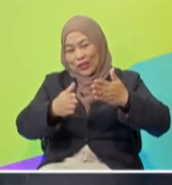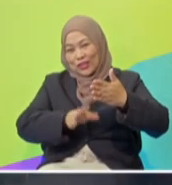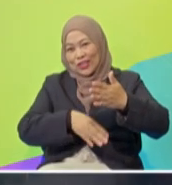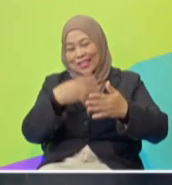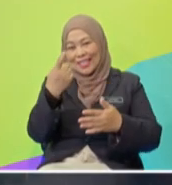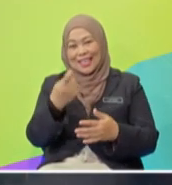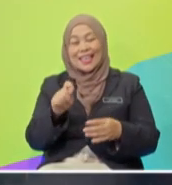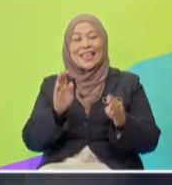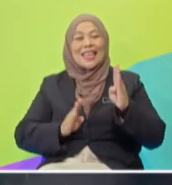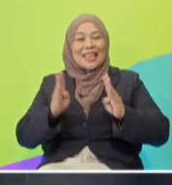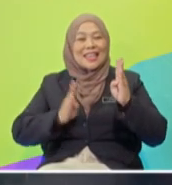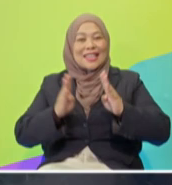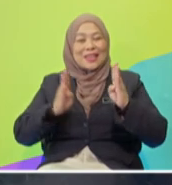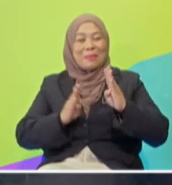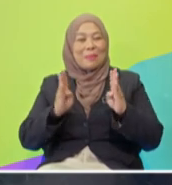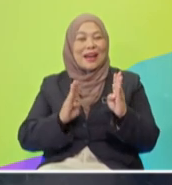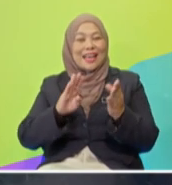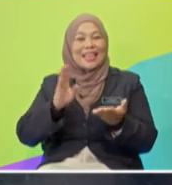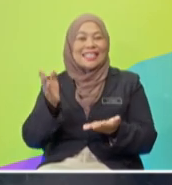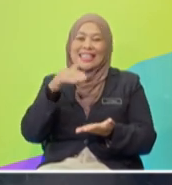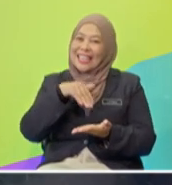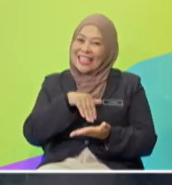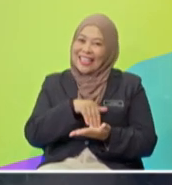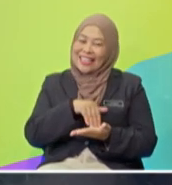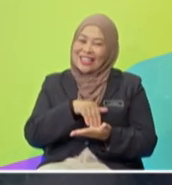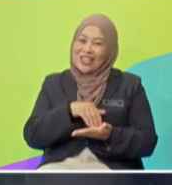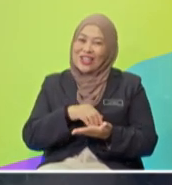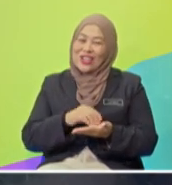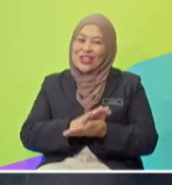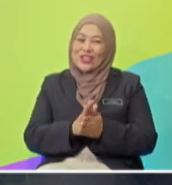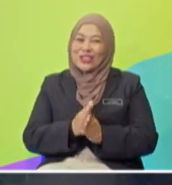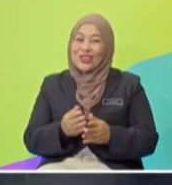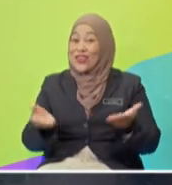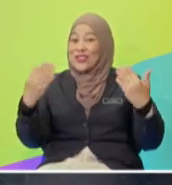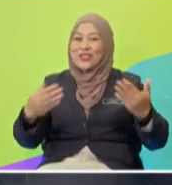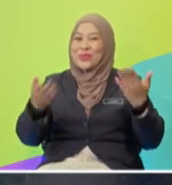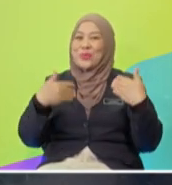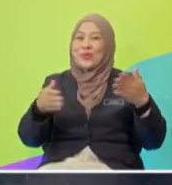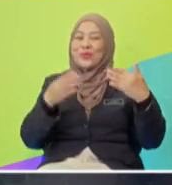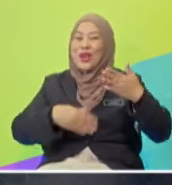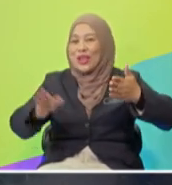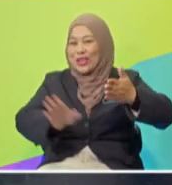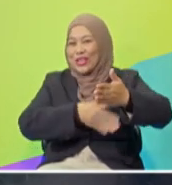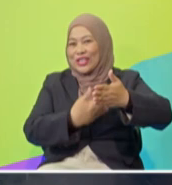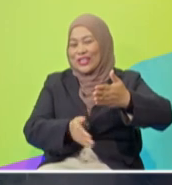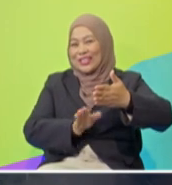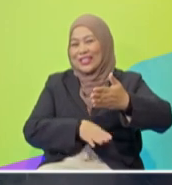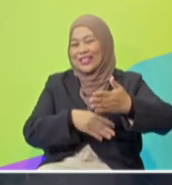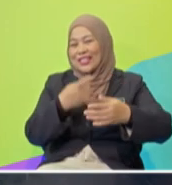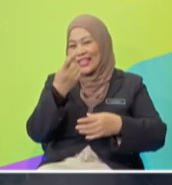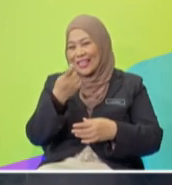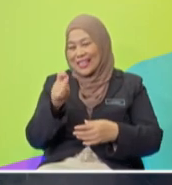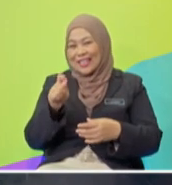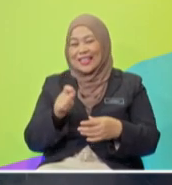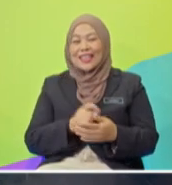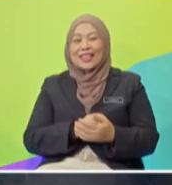enjoy and you love the song very much. We do. Okay, so everyone stand up and let's sing this song together, okay? If you have a bus at home, we